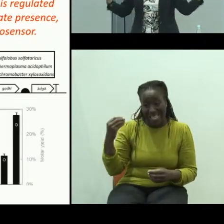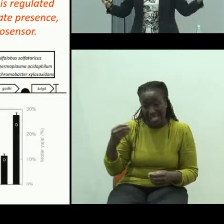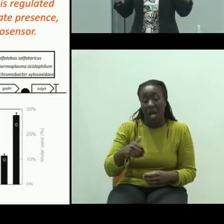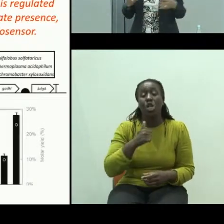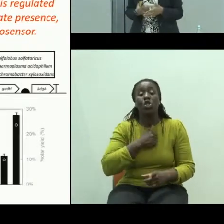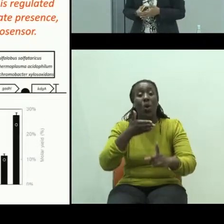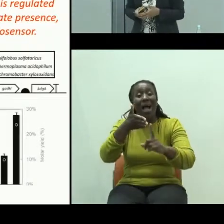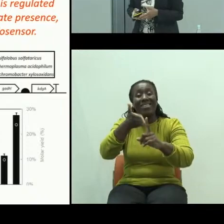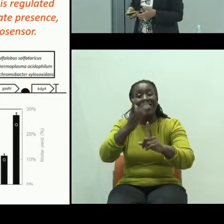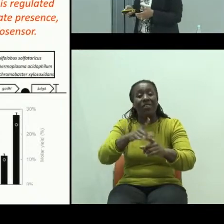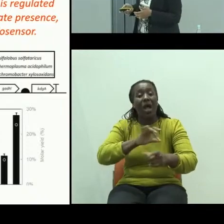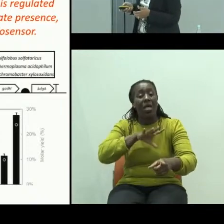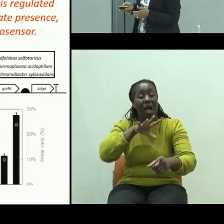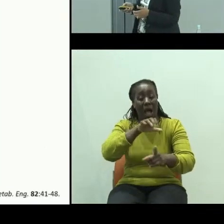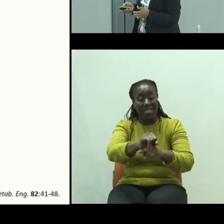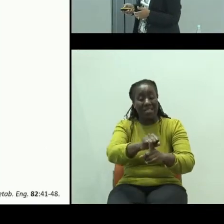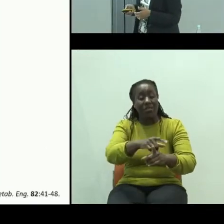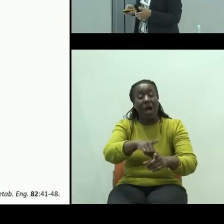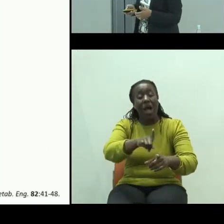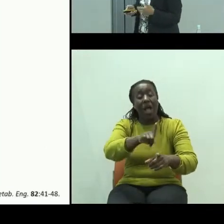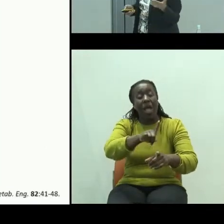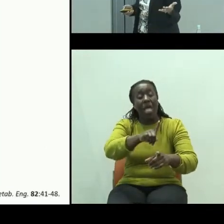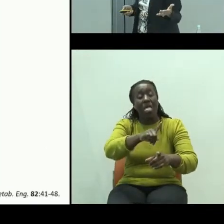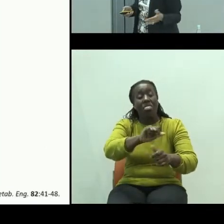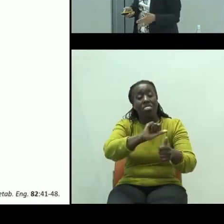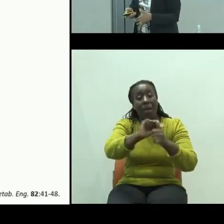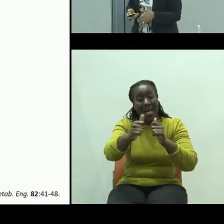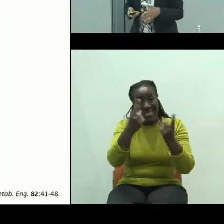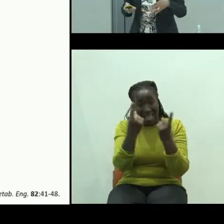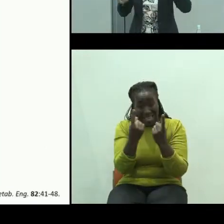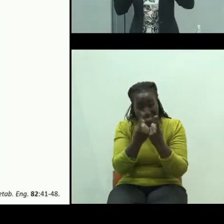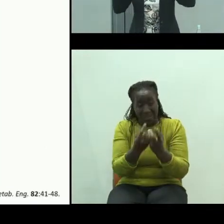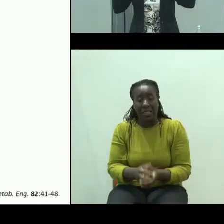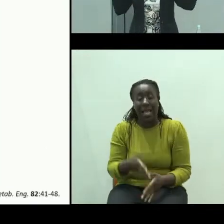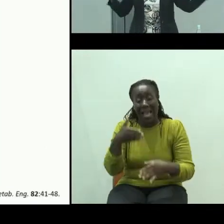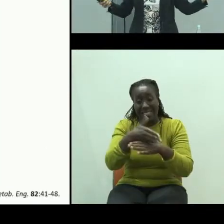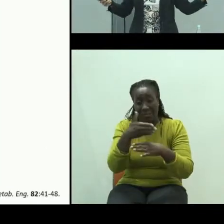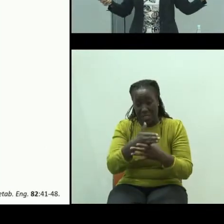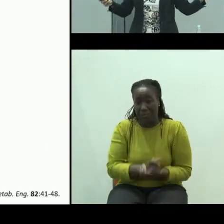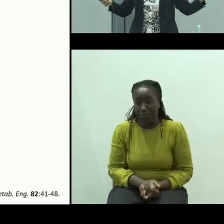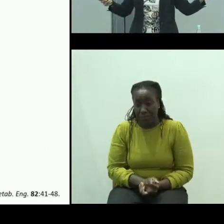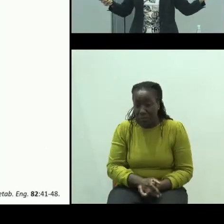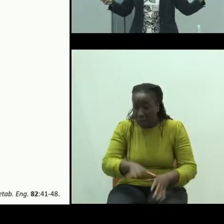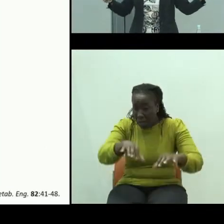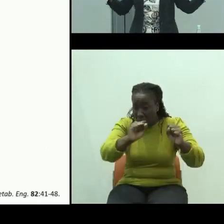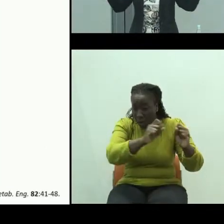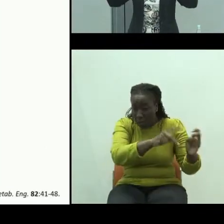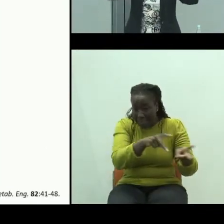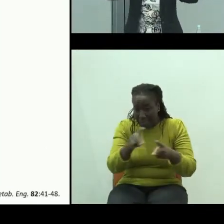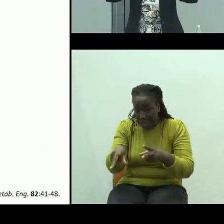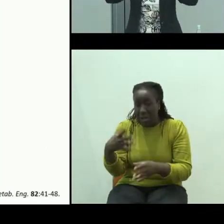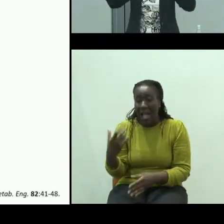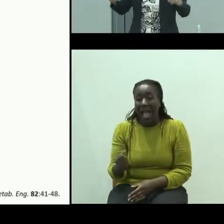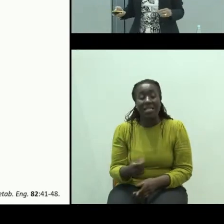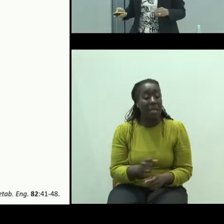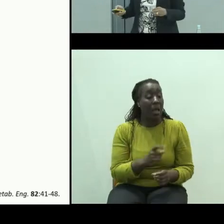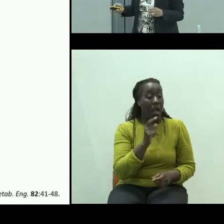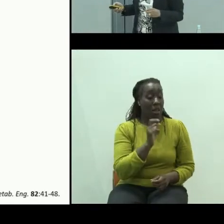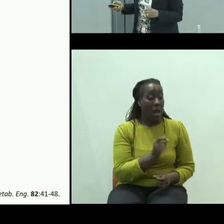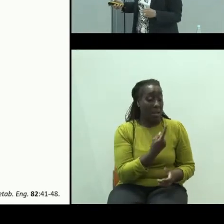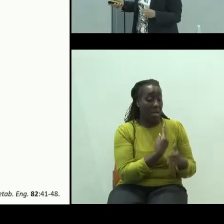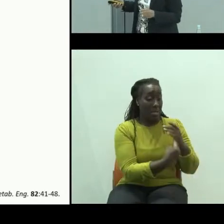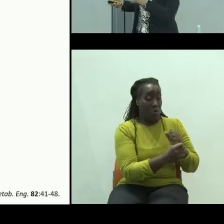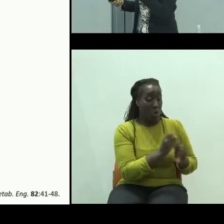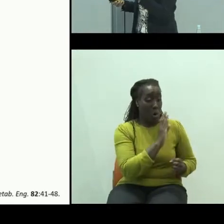the best activity we can find from there. And in this case now, what we did was to start with a system where we had each pathway